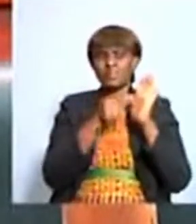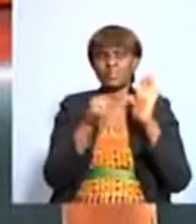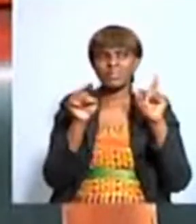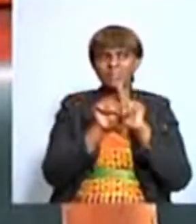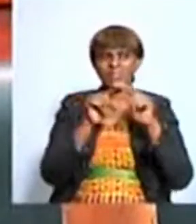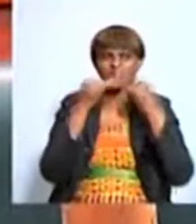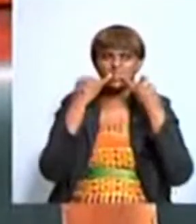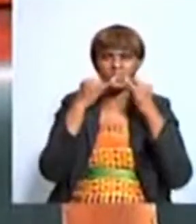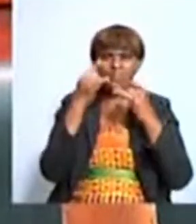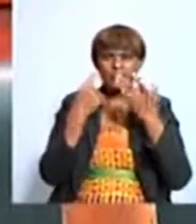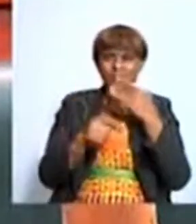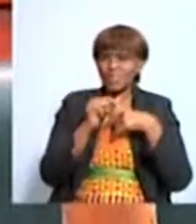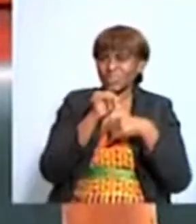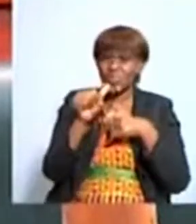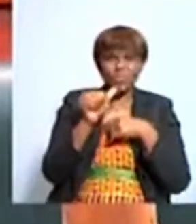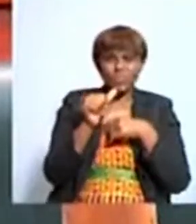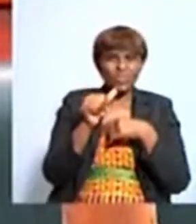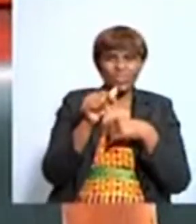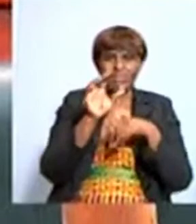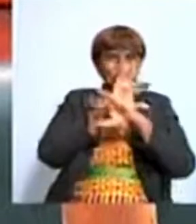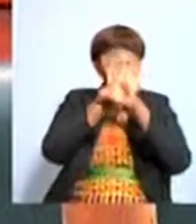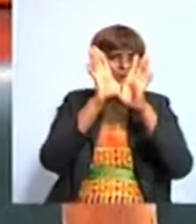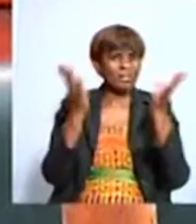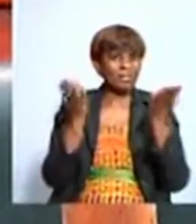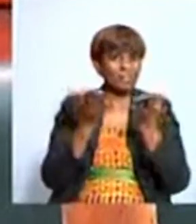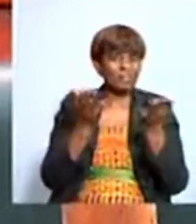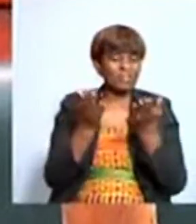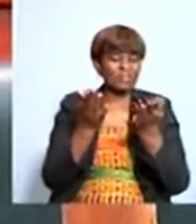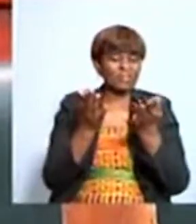is unusually